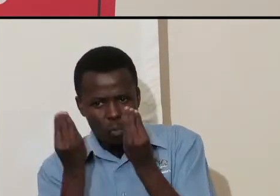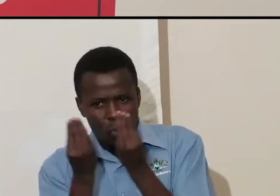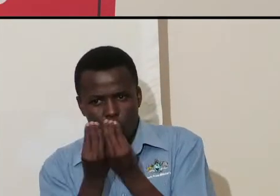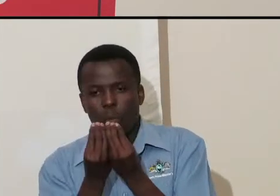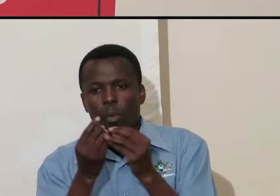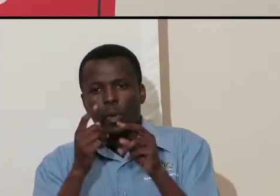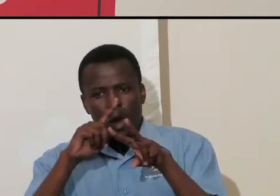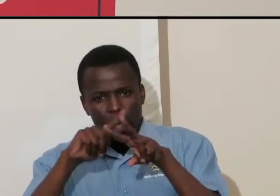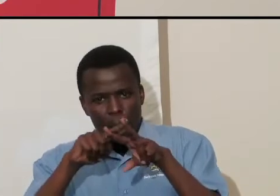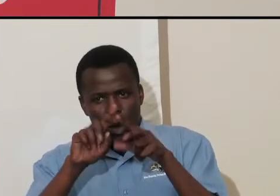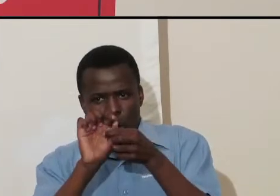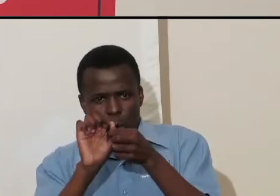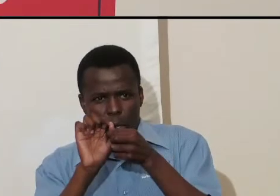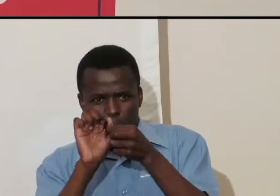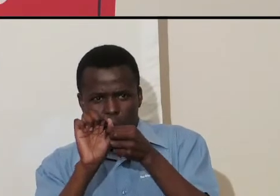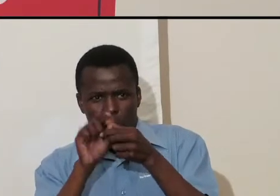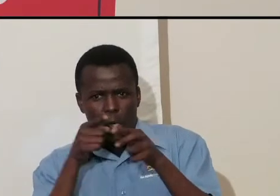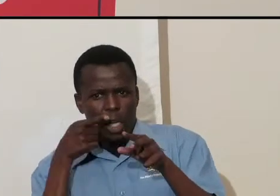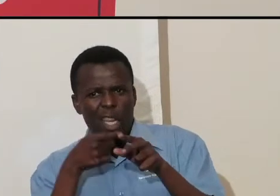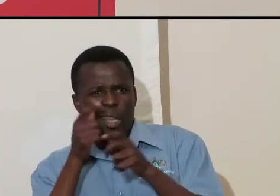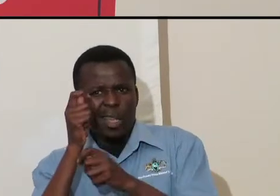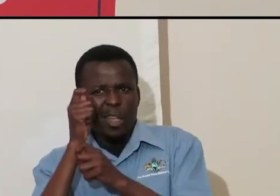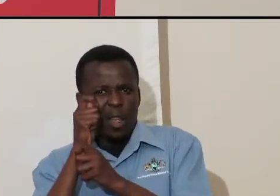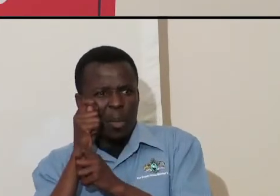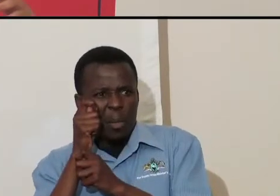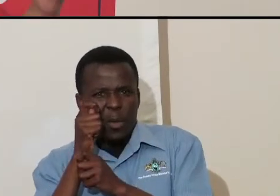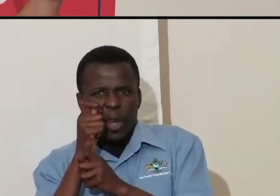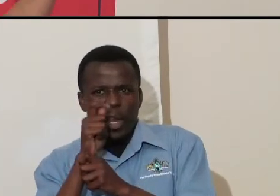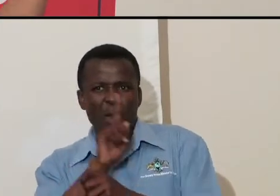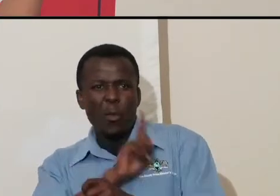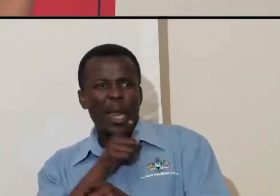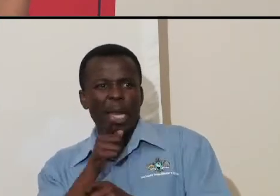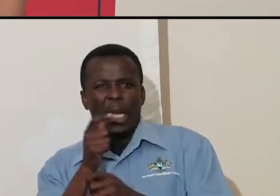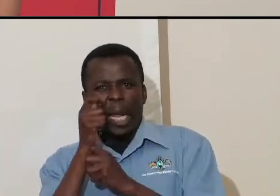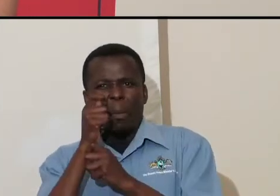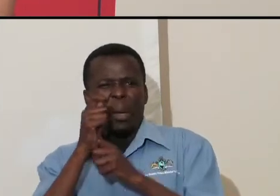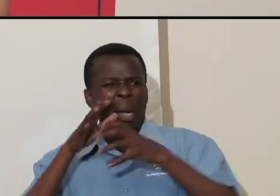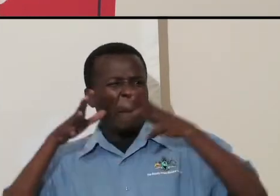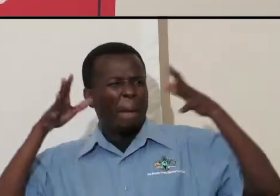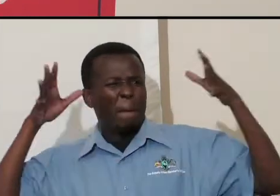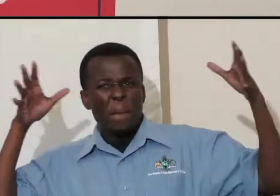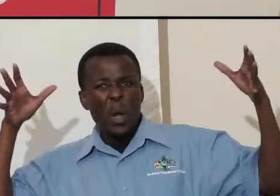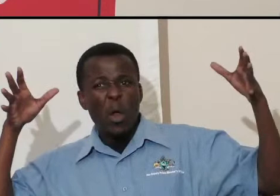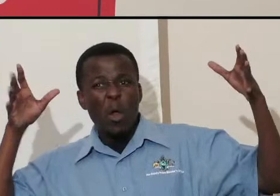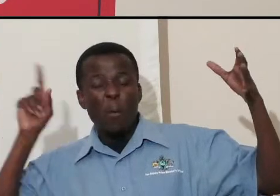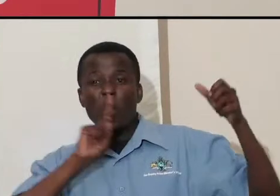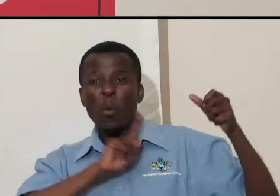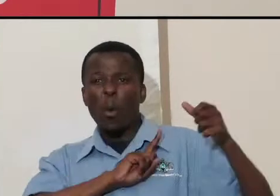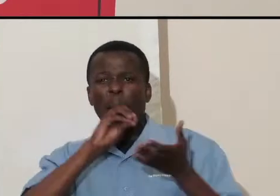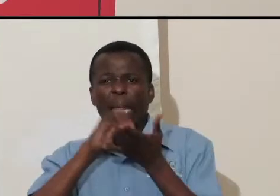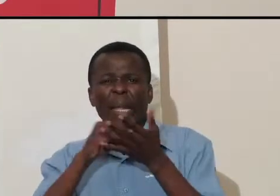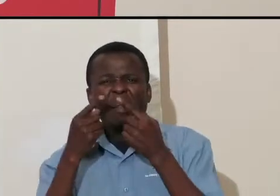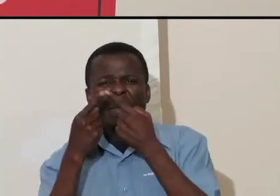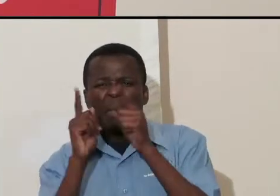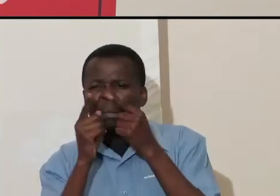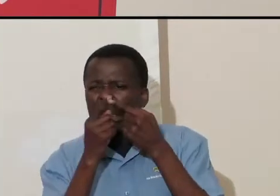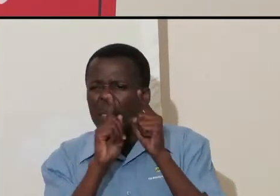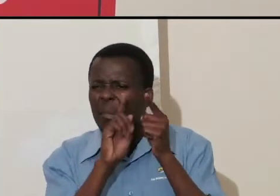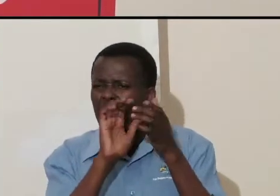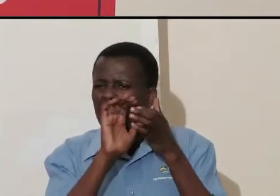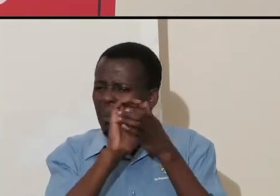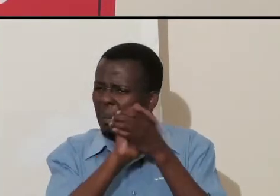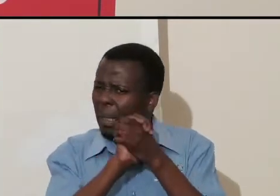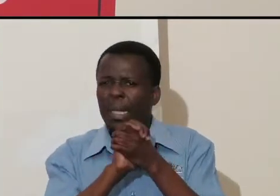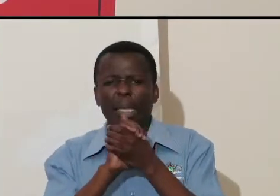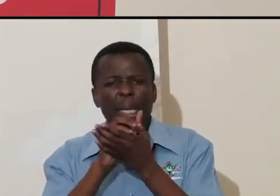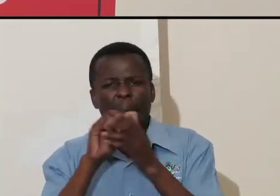Nature, they said, is an umbrella. I think it's a very heavy umbrella because on top of it are all these partners and agencies